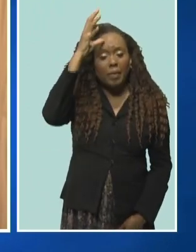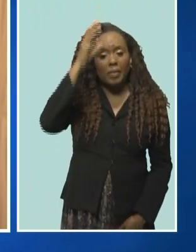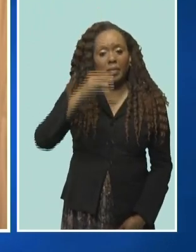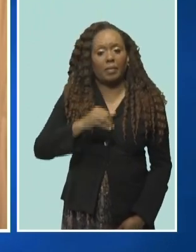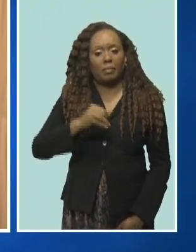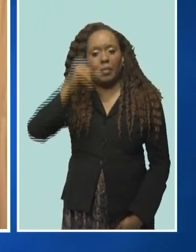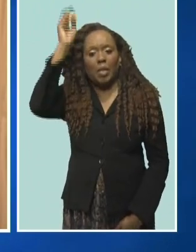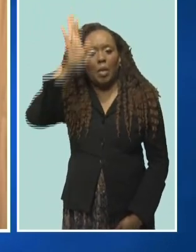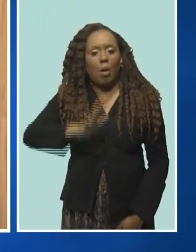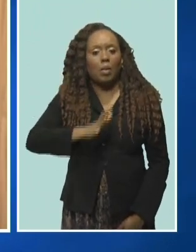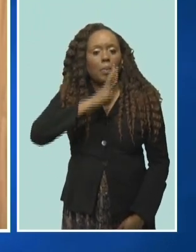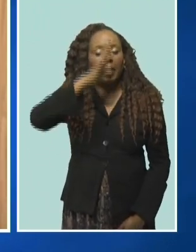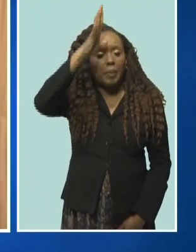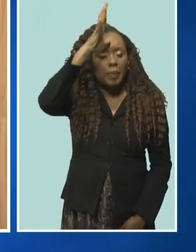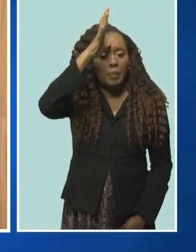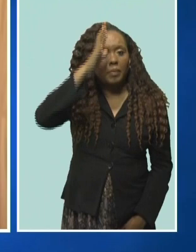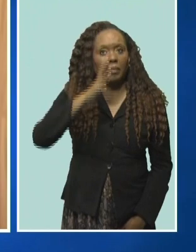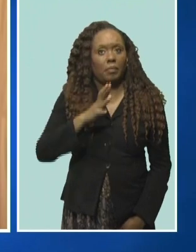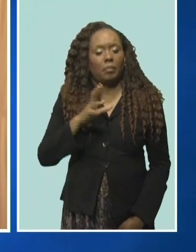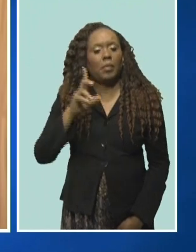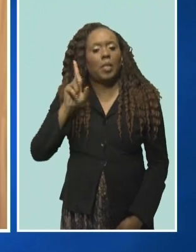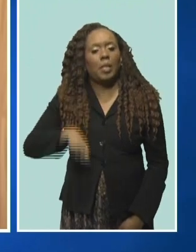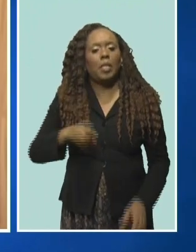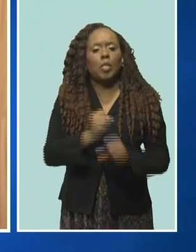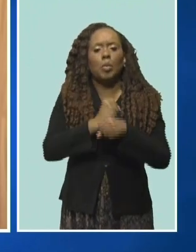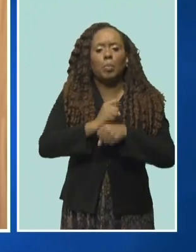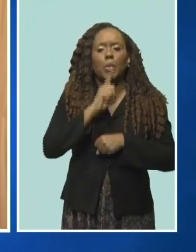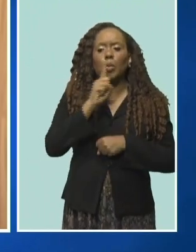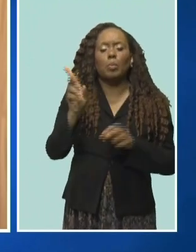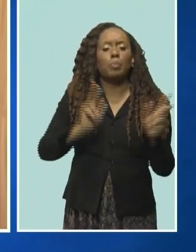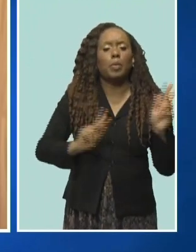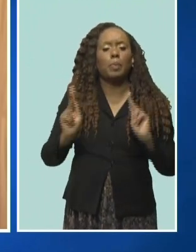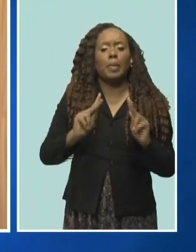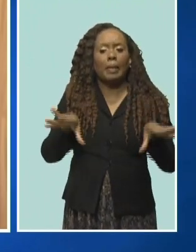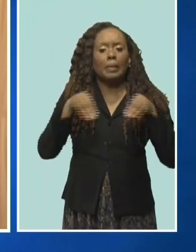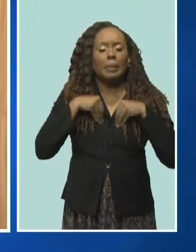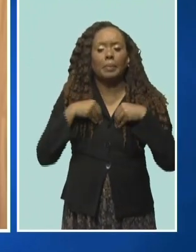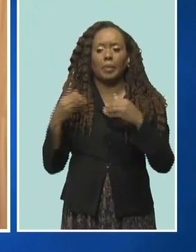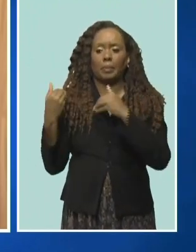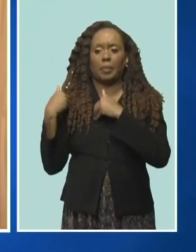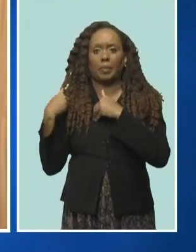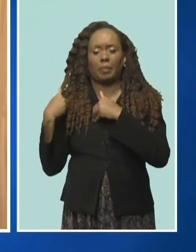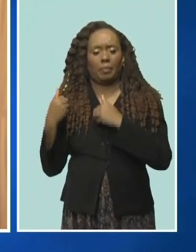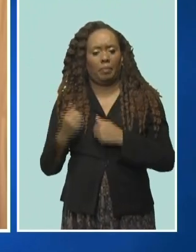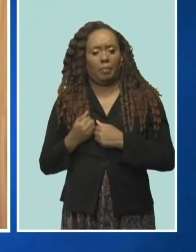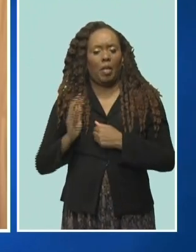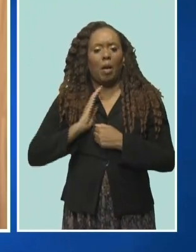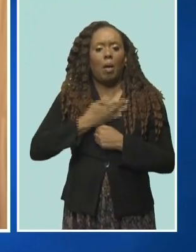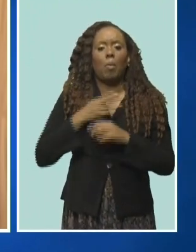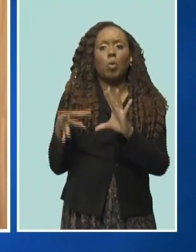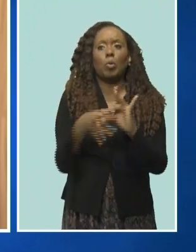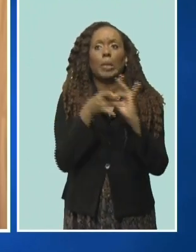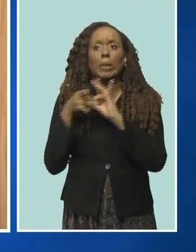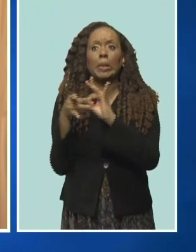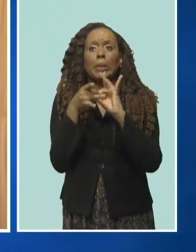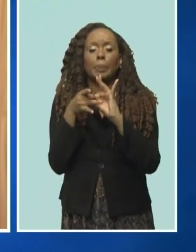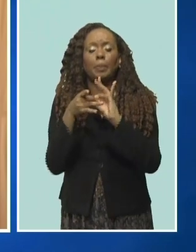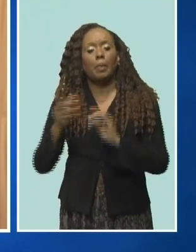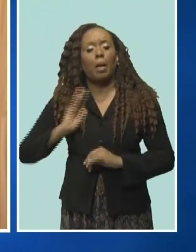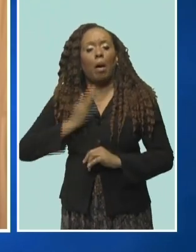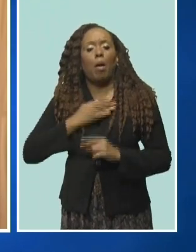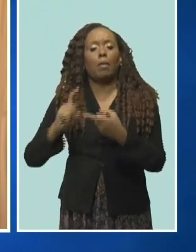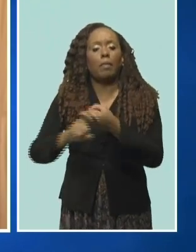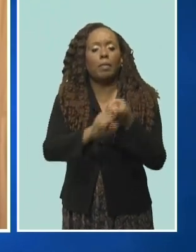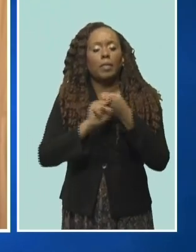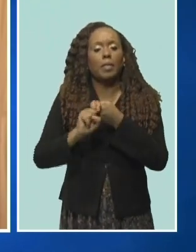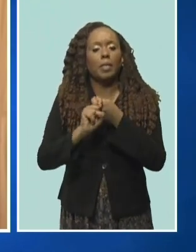from right, and to hold each other accountable in our jobs and in our relationships, our friendships, our workmates.